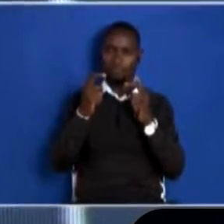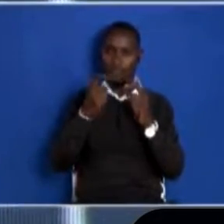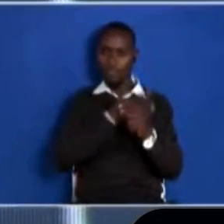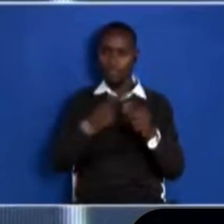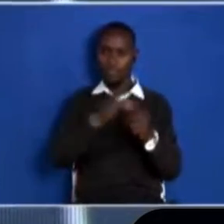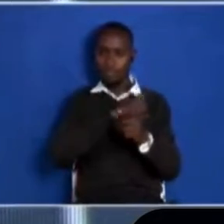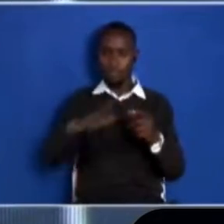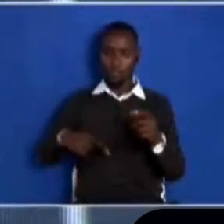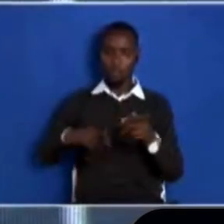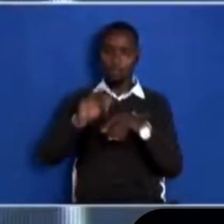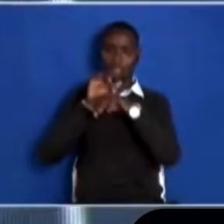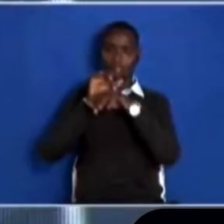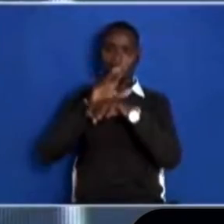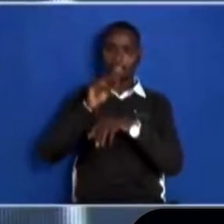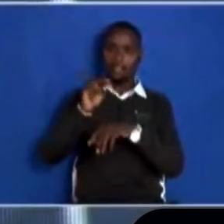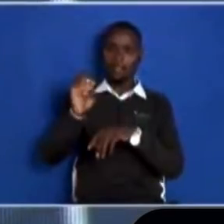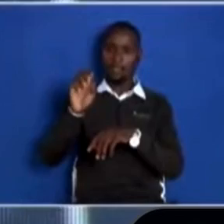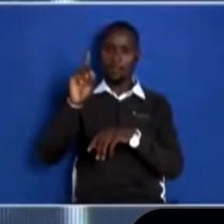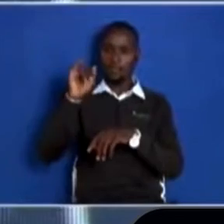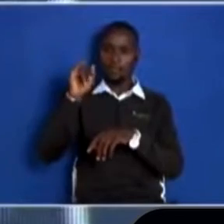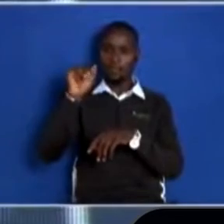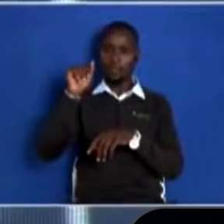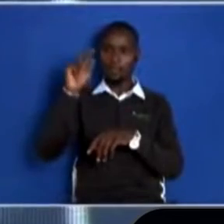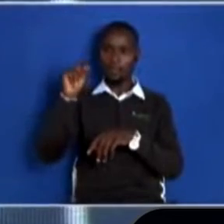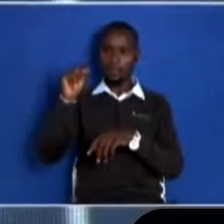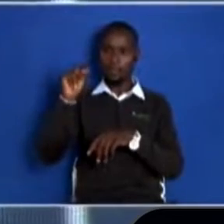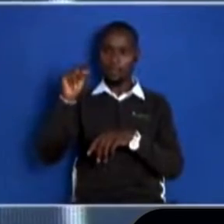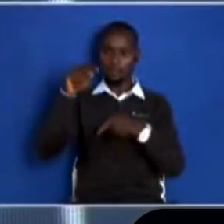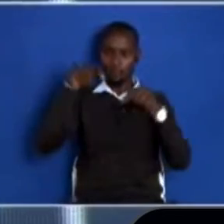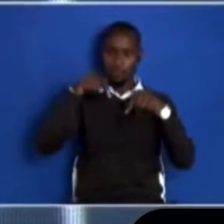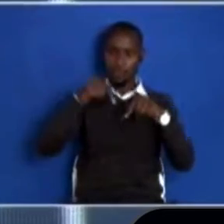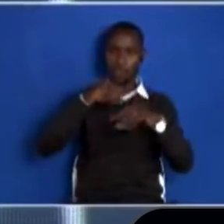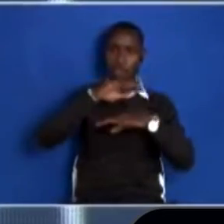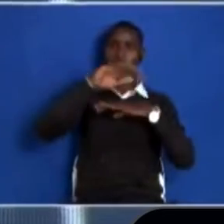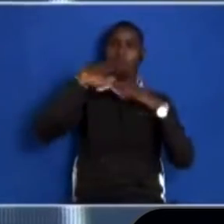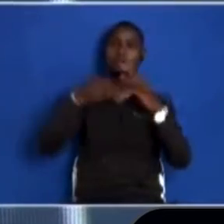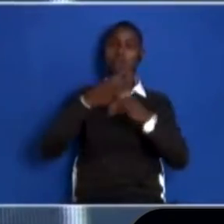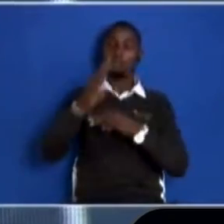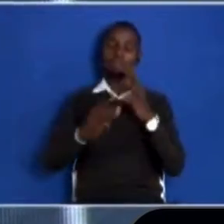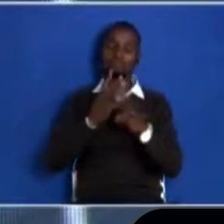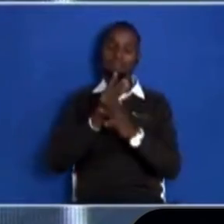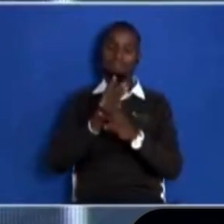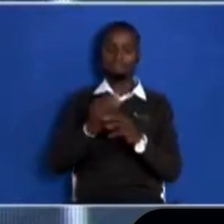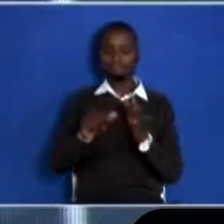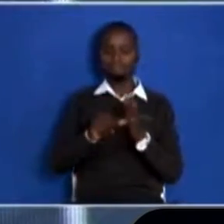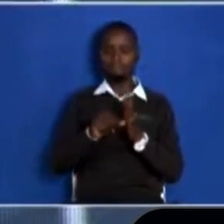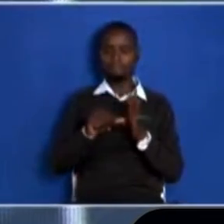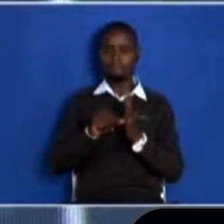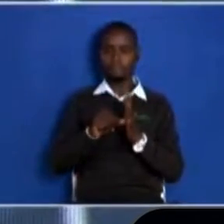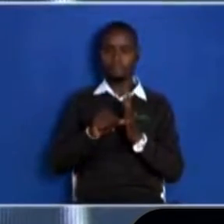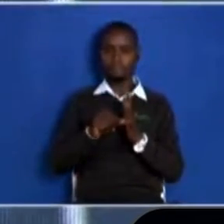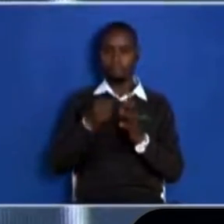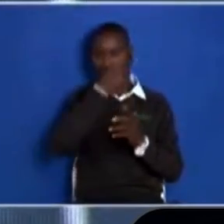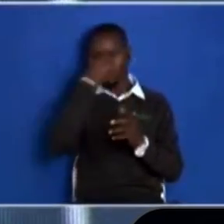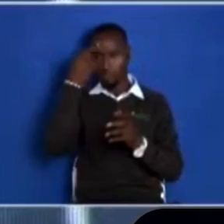sent them Midianites. Na Mungu akawatumia wa Midiani. Today the whole world is in trouble. Leo ulimwengu wote uko kwa shida. Because